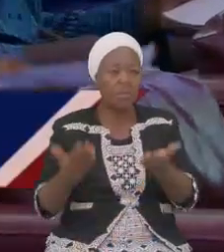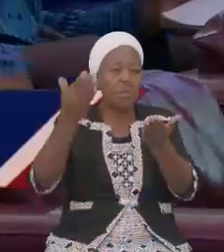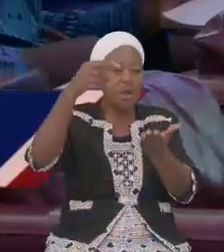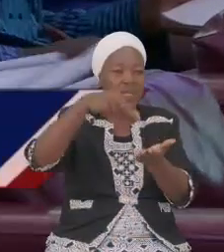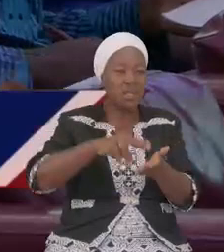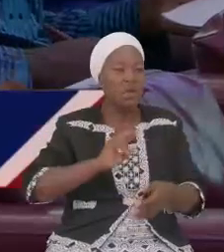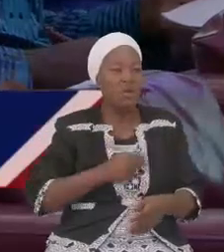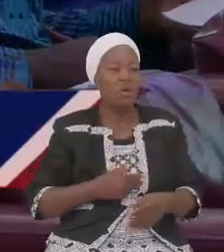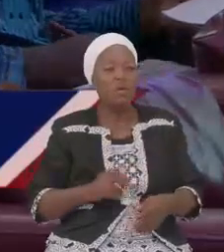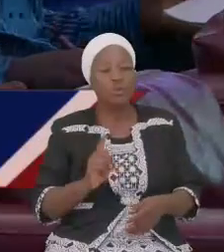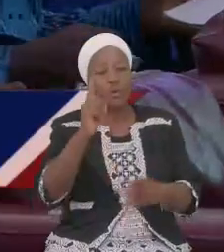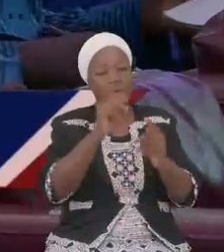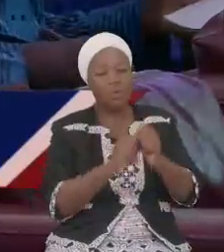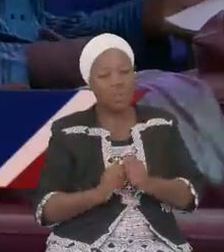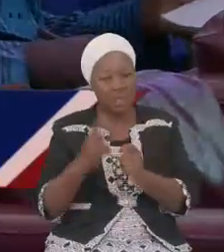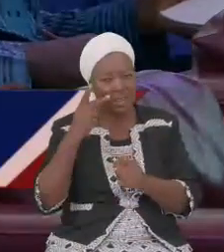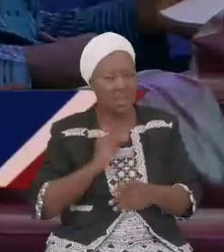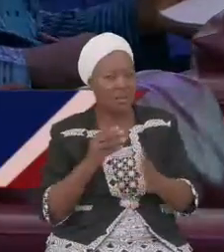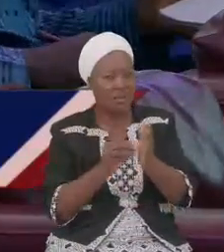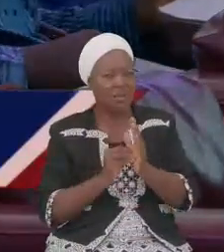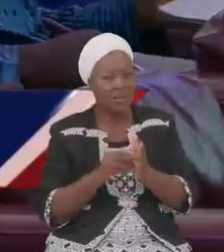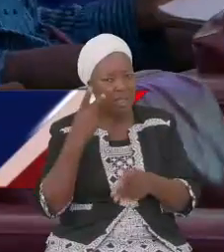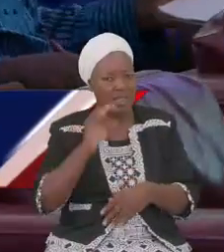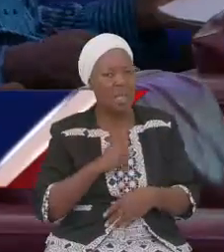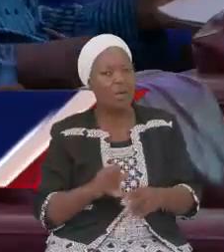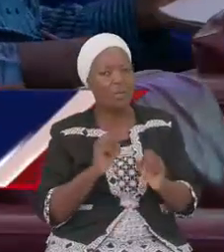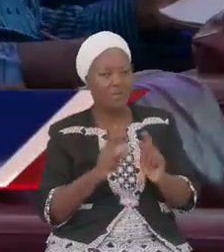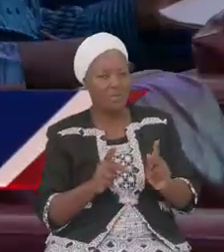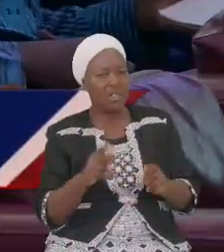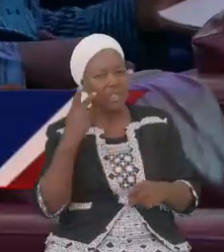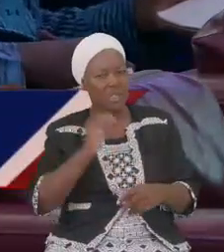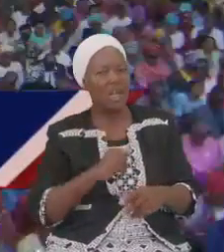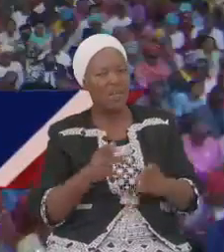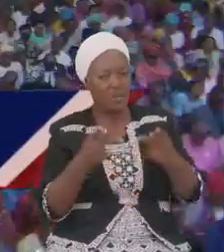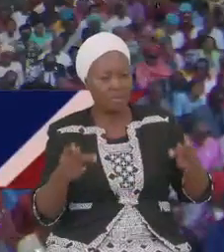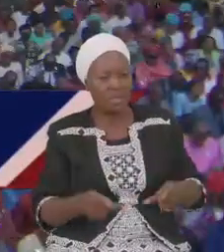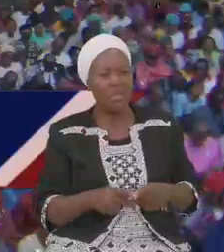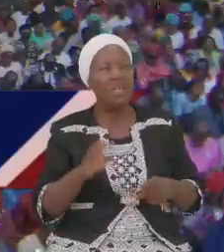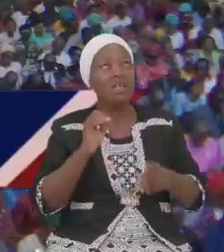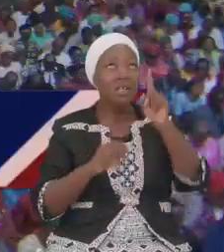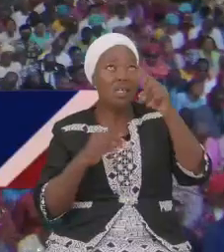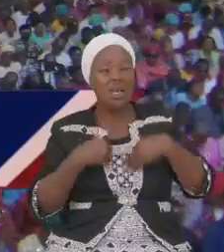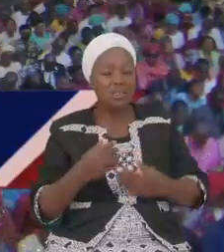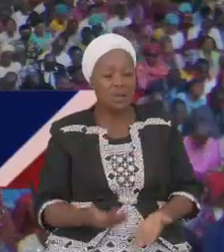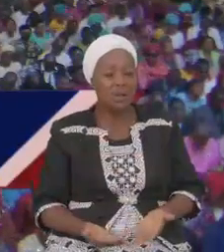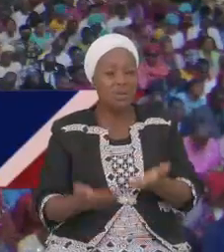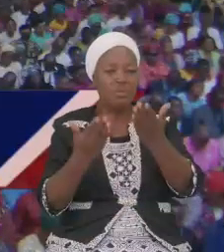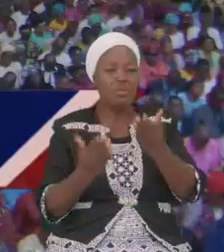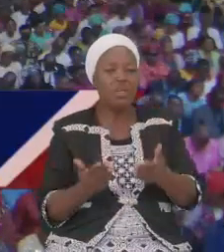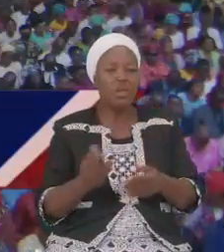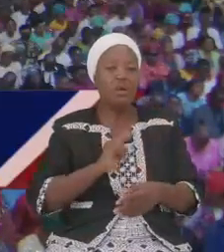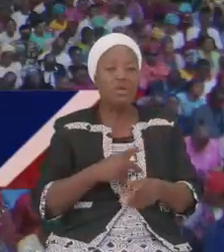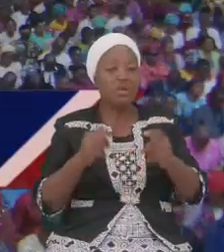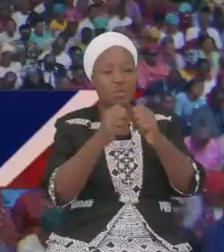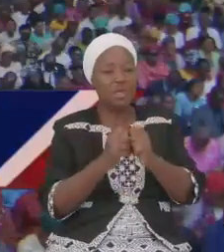together. Look at our portion. Look at our privilege. Look at our position. He has raised us up together and